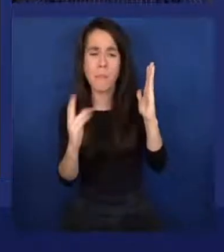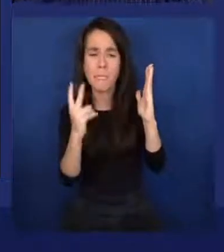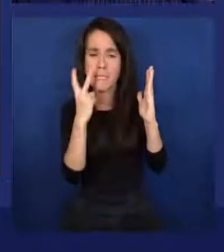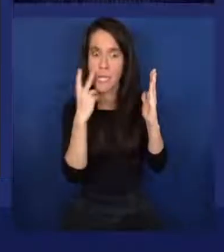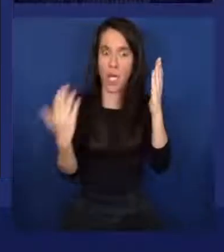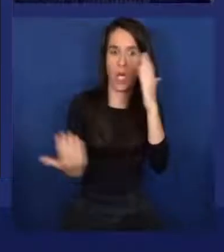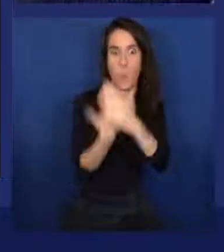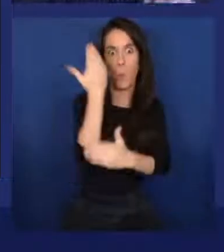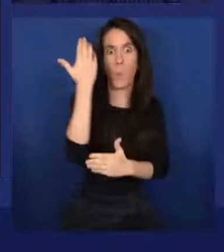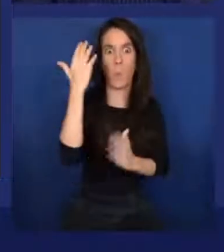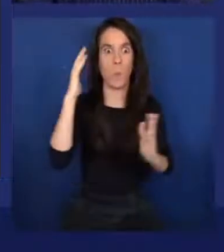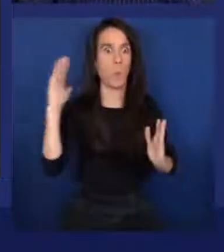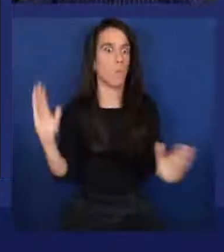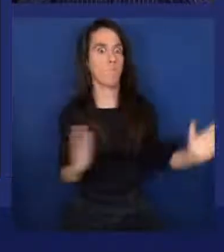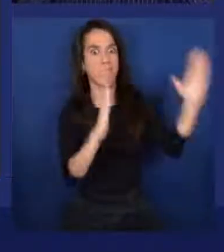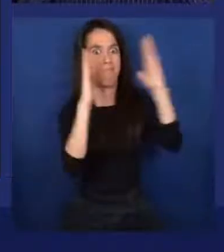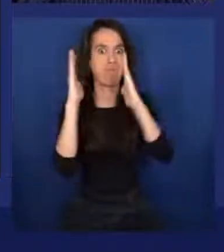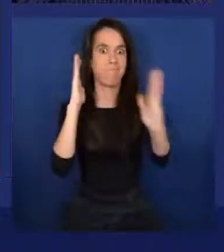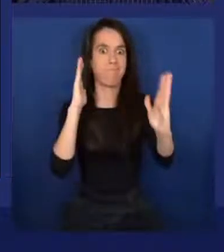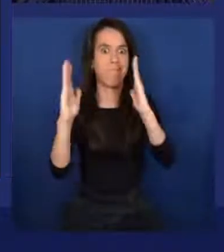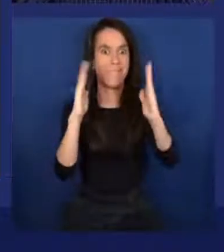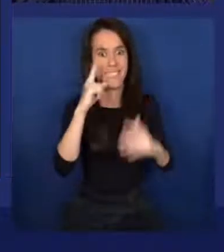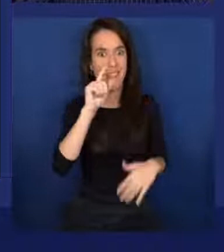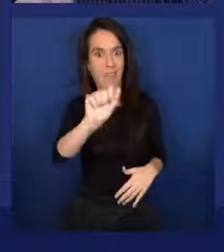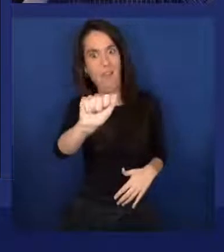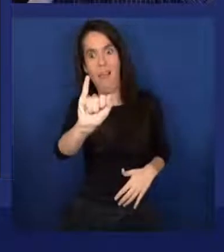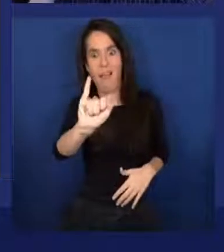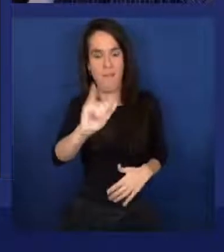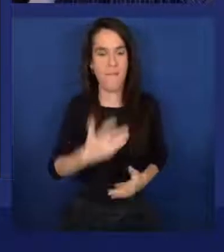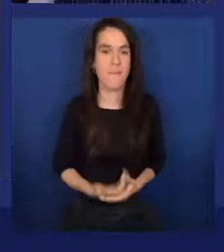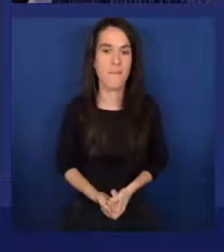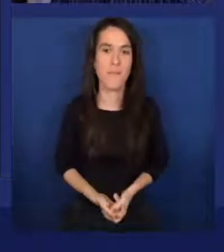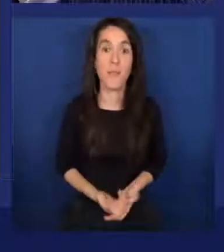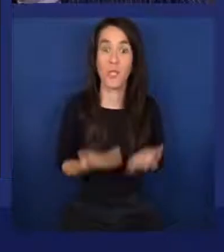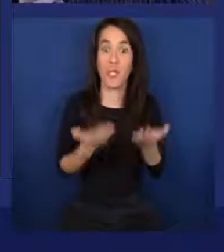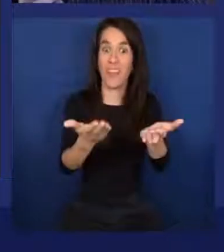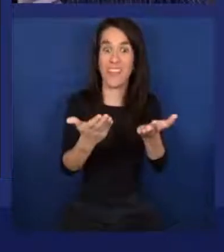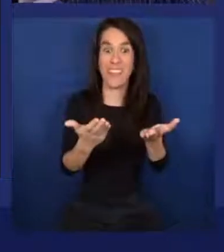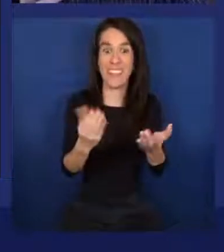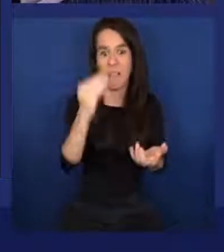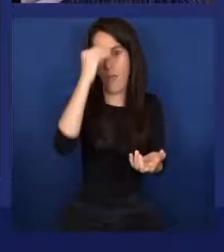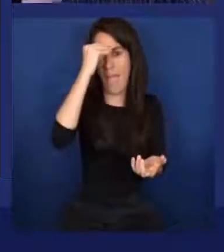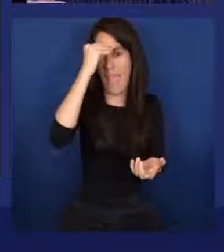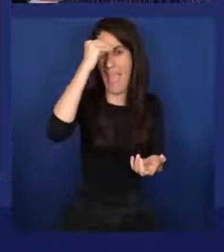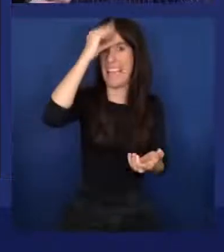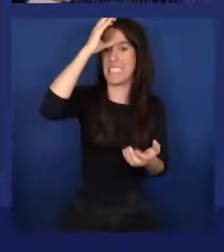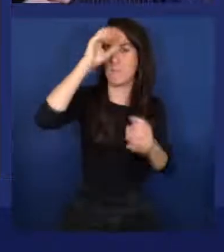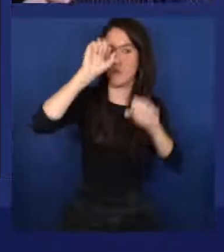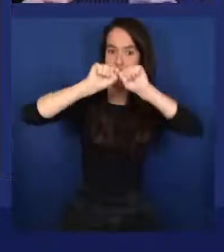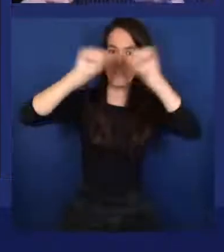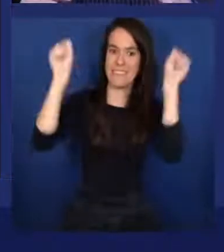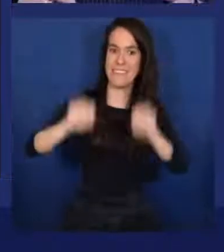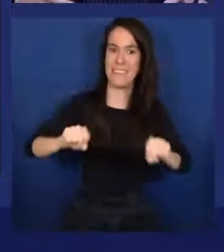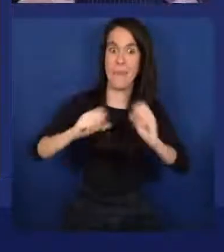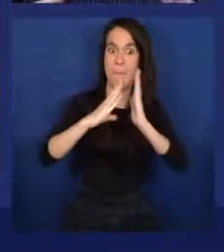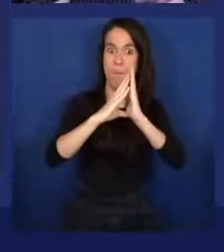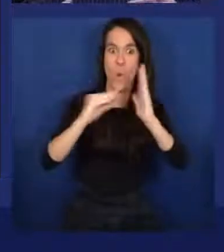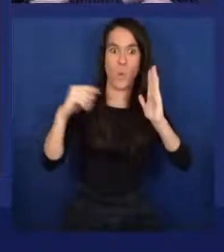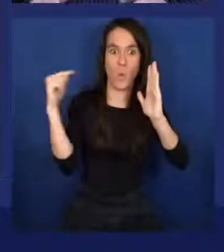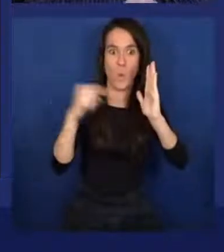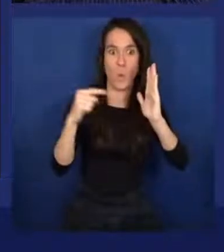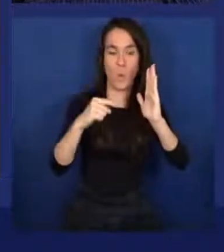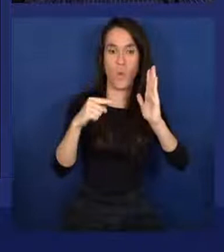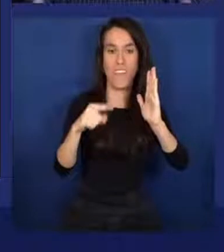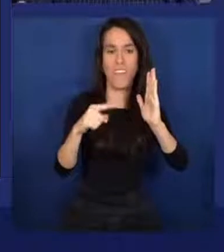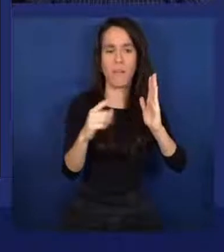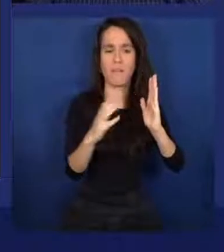of what was then wrapped in the AI banner again. So this is the expert system model. And this is in the late 70s,